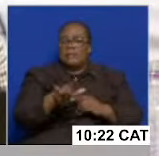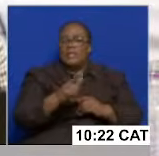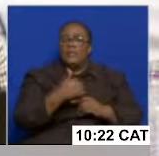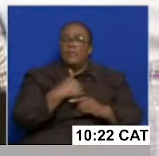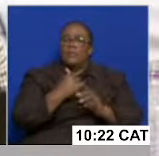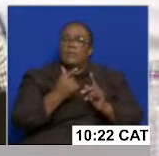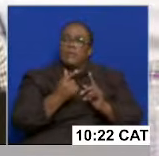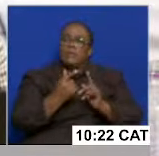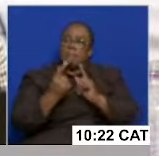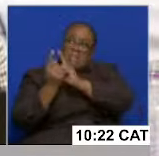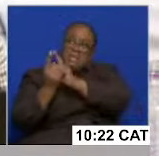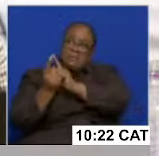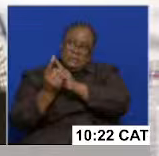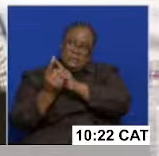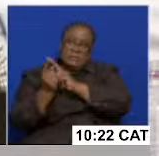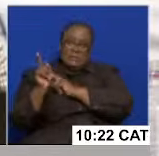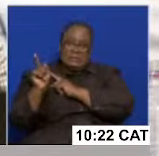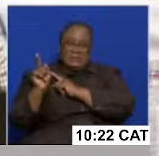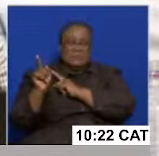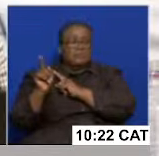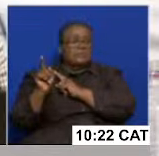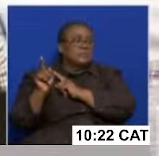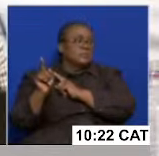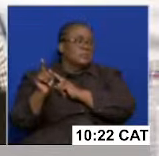and then